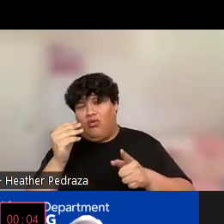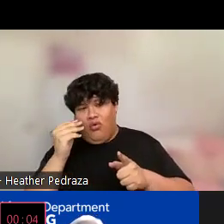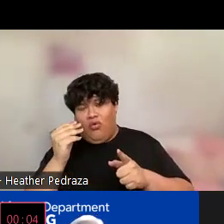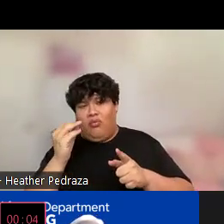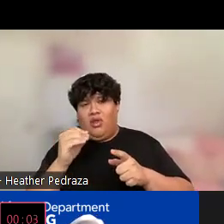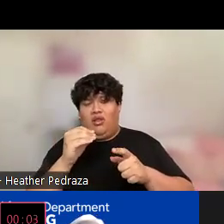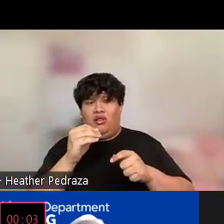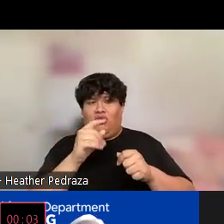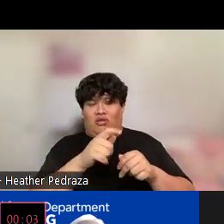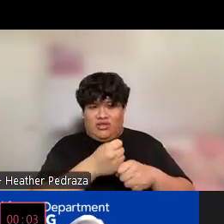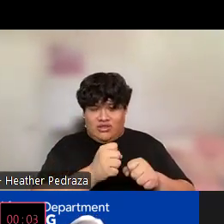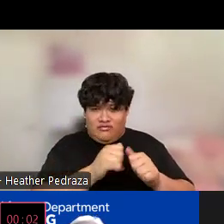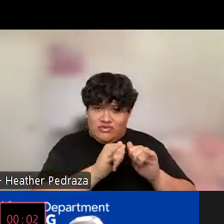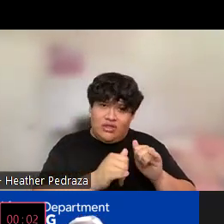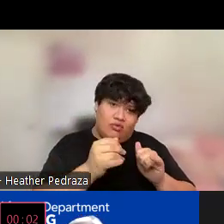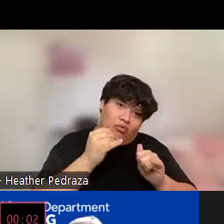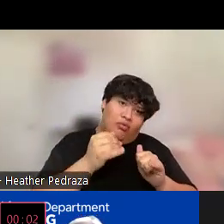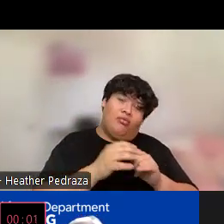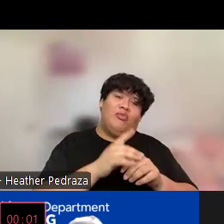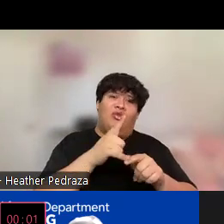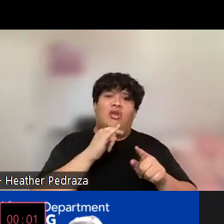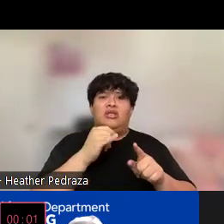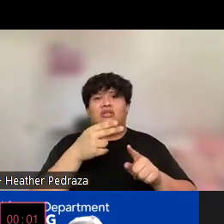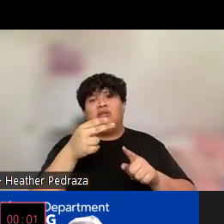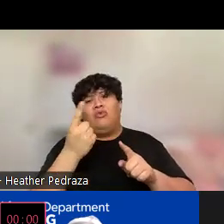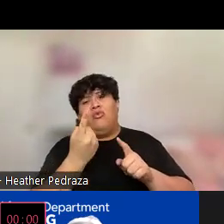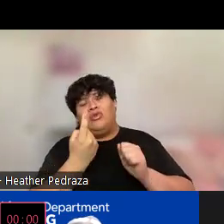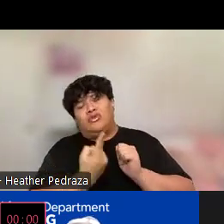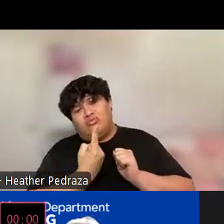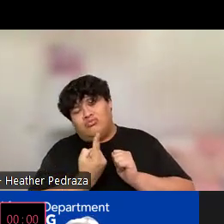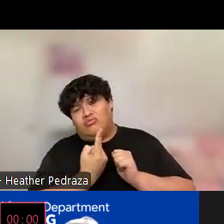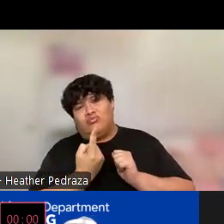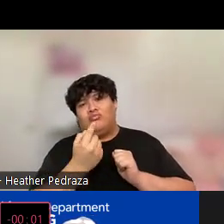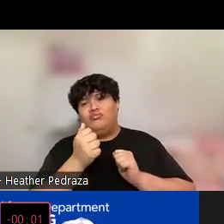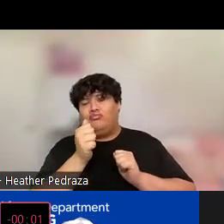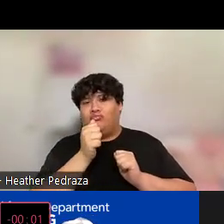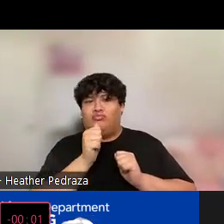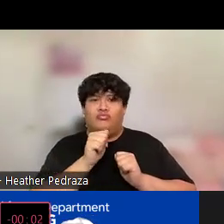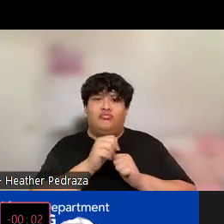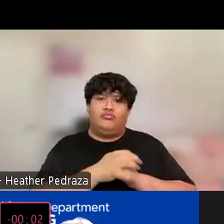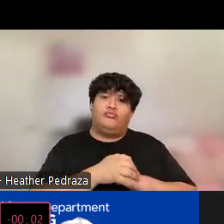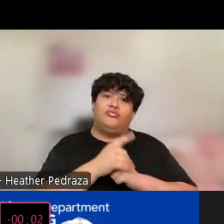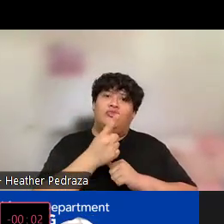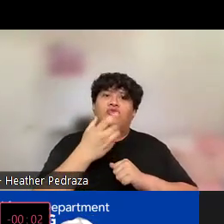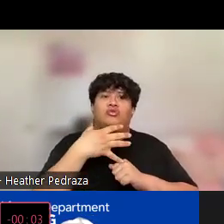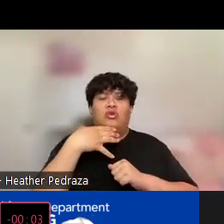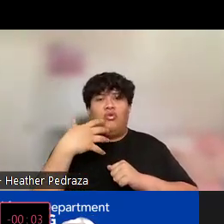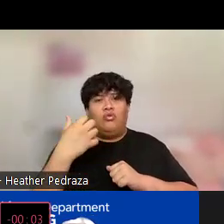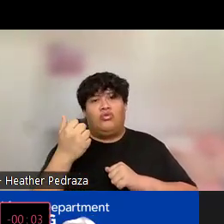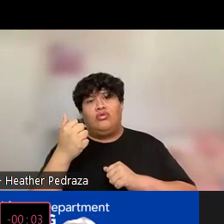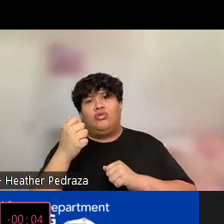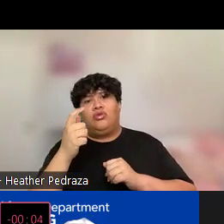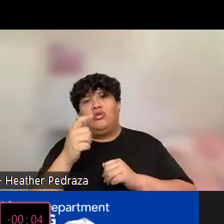driven? There is neglect and exploitation happening because we are relying upon the elderly to